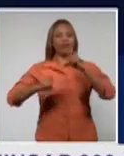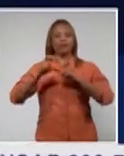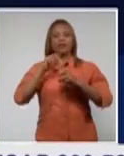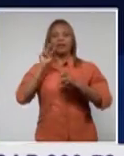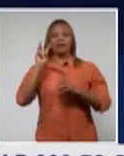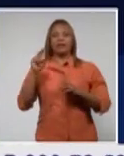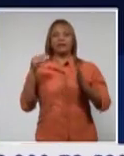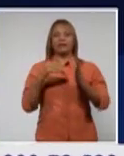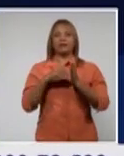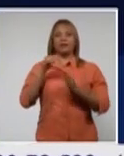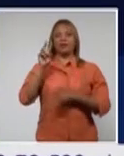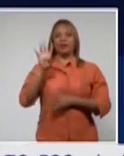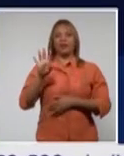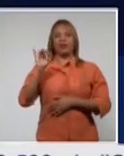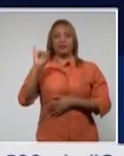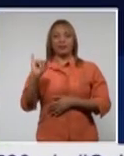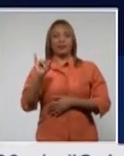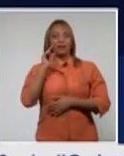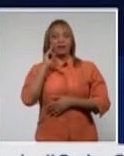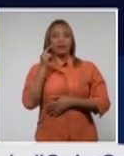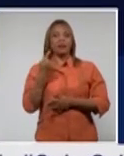Laboratories. Of the